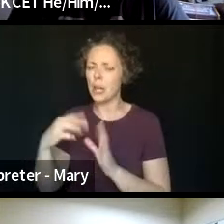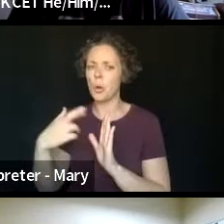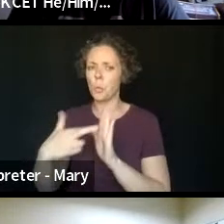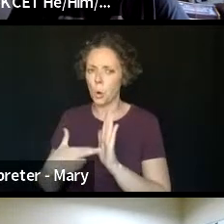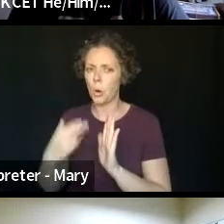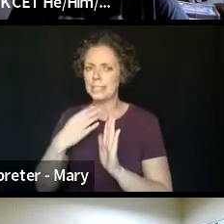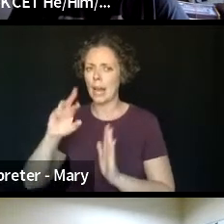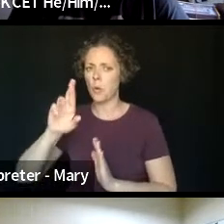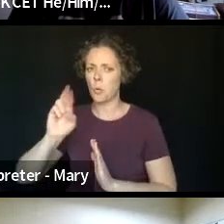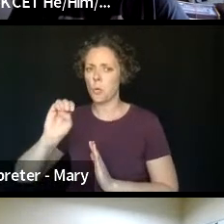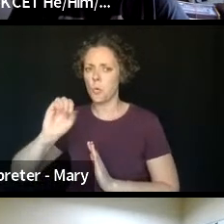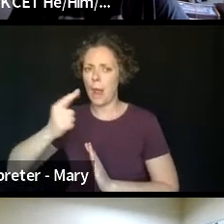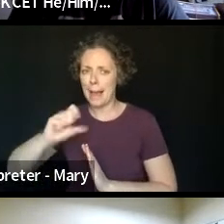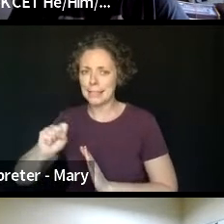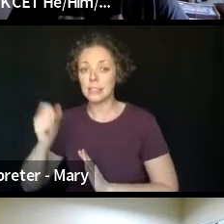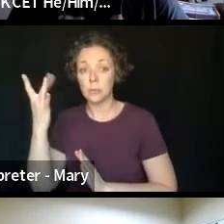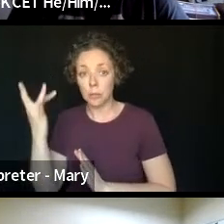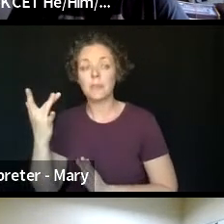to